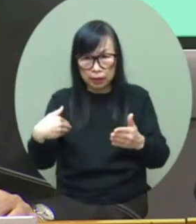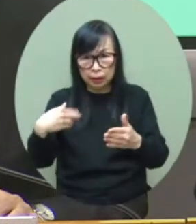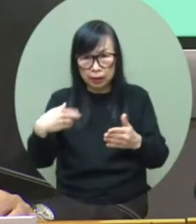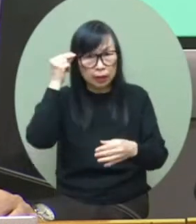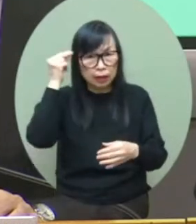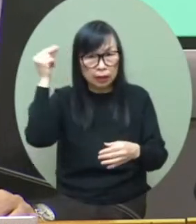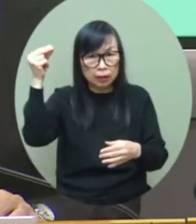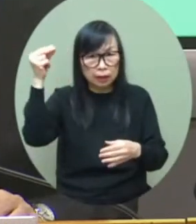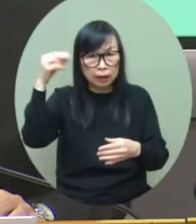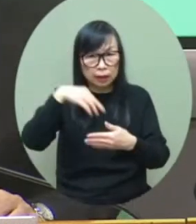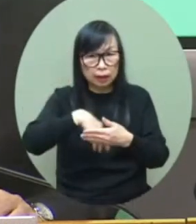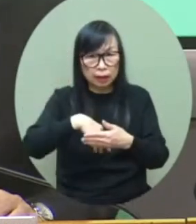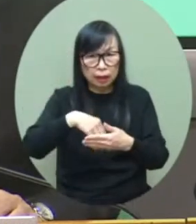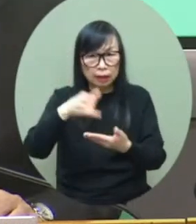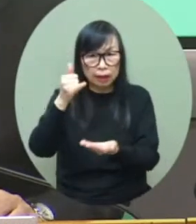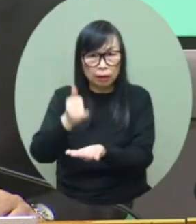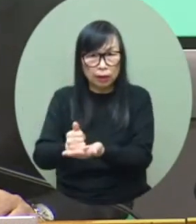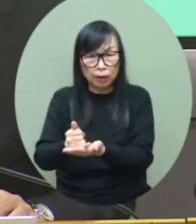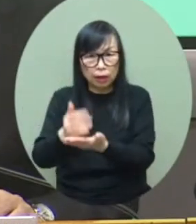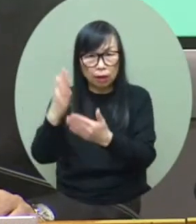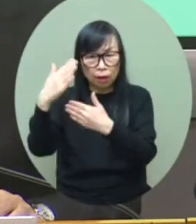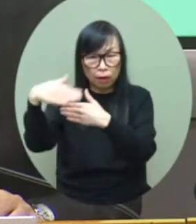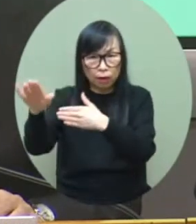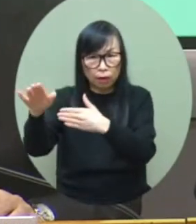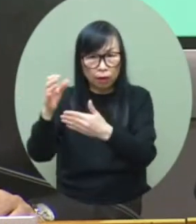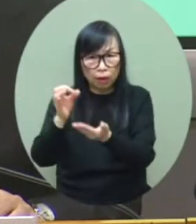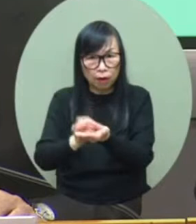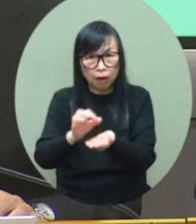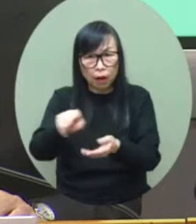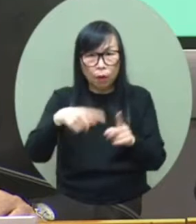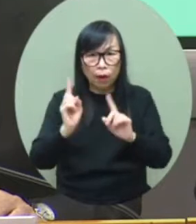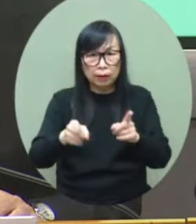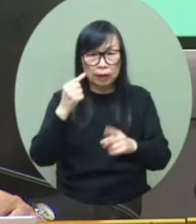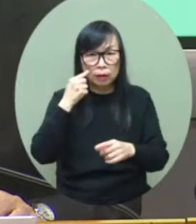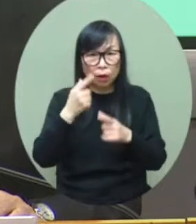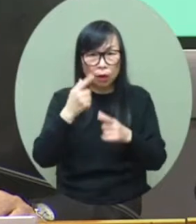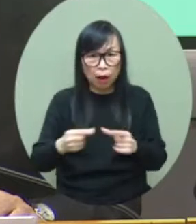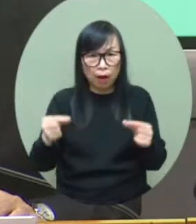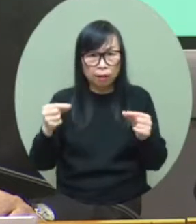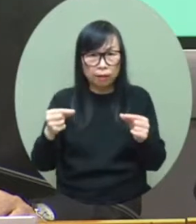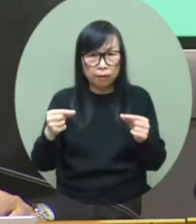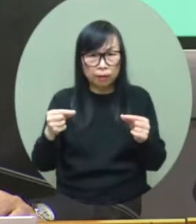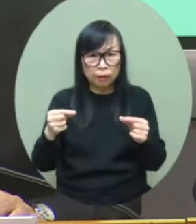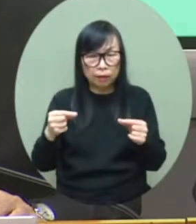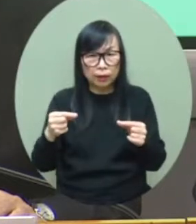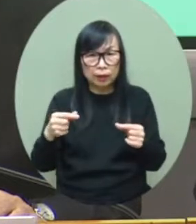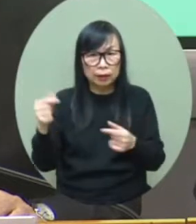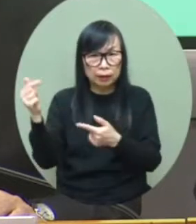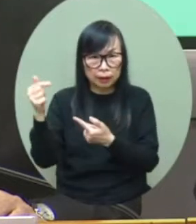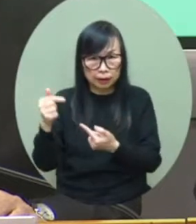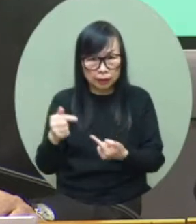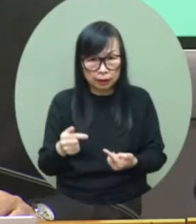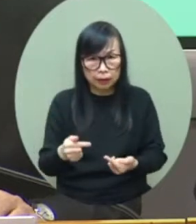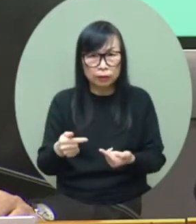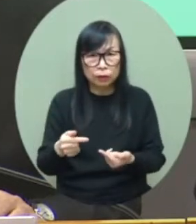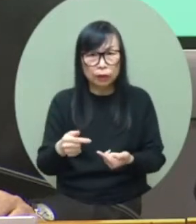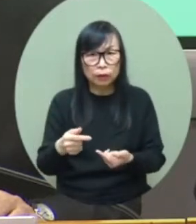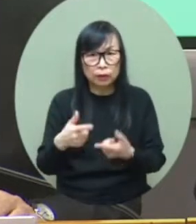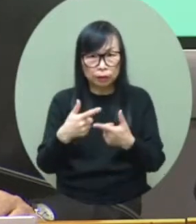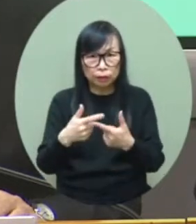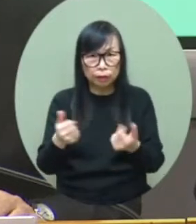as for transit travelers, that is for those who are in transit or who have been overseas,